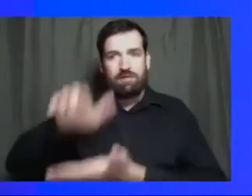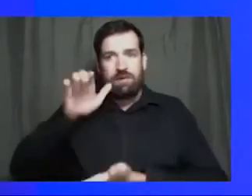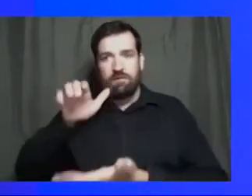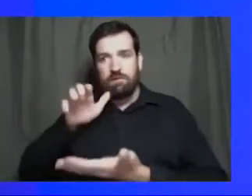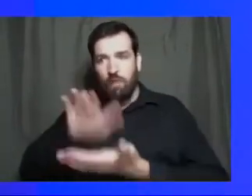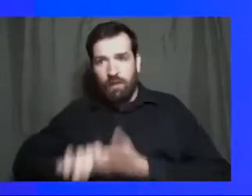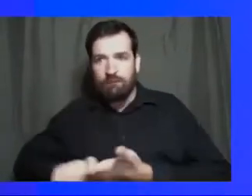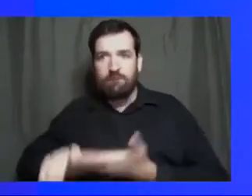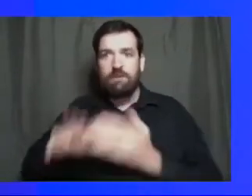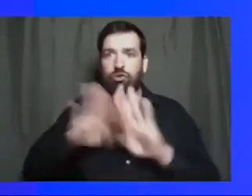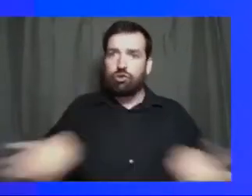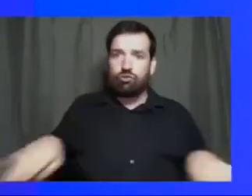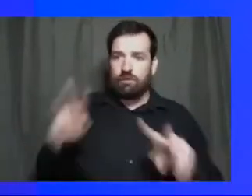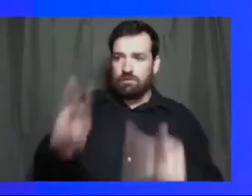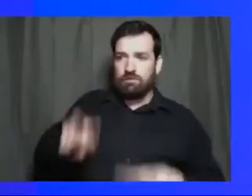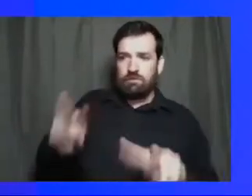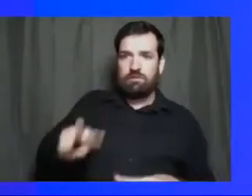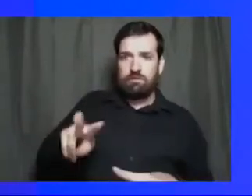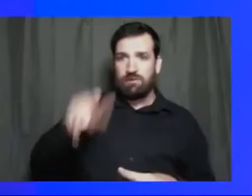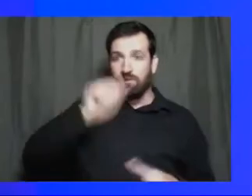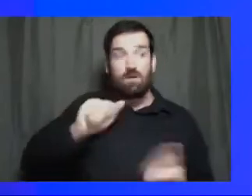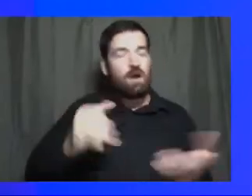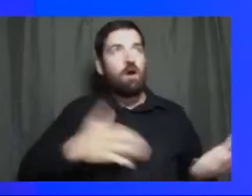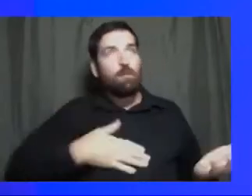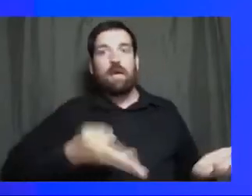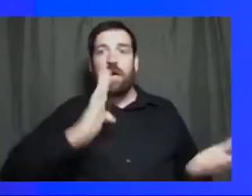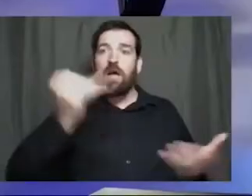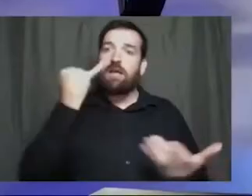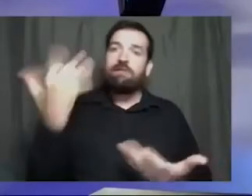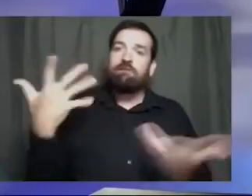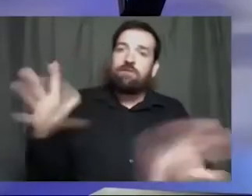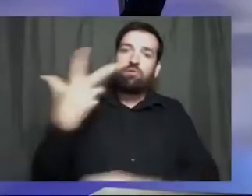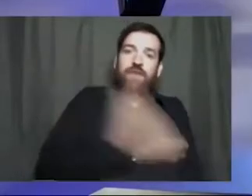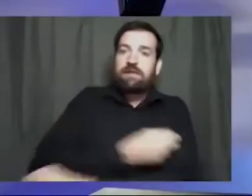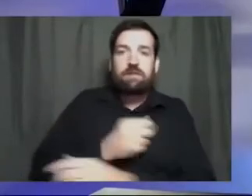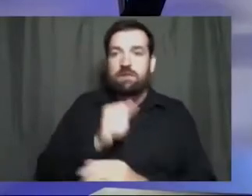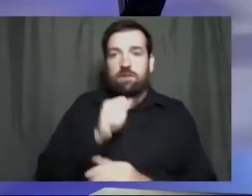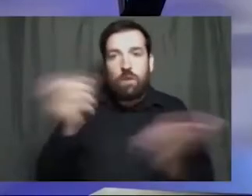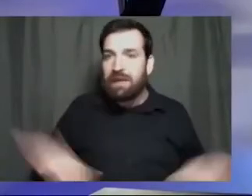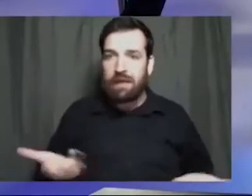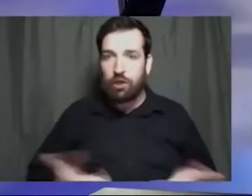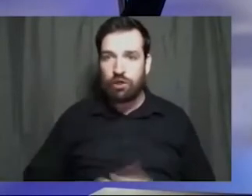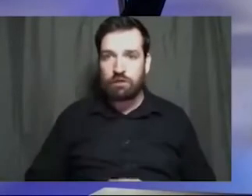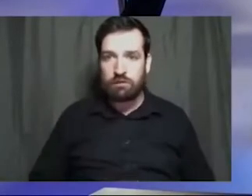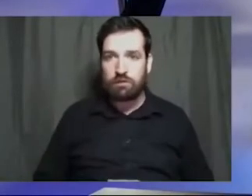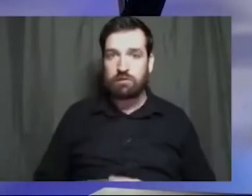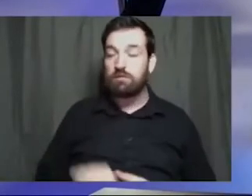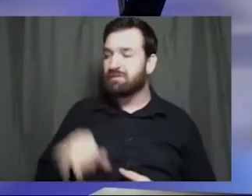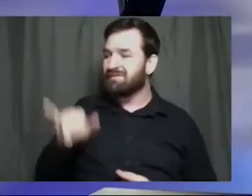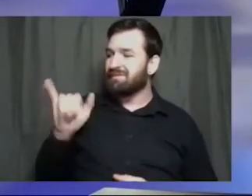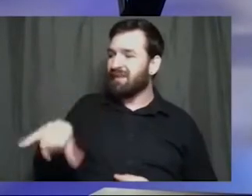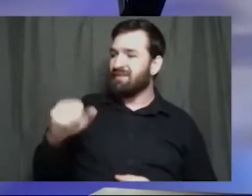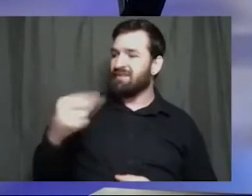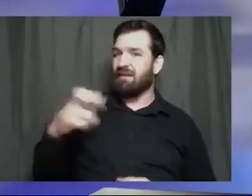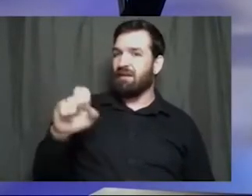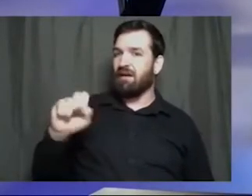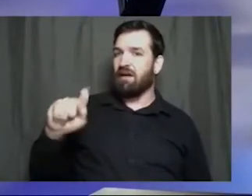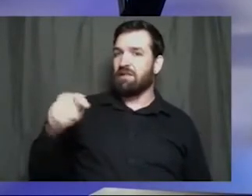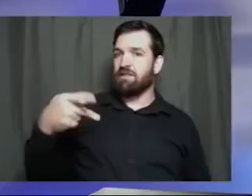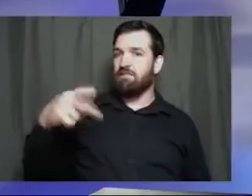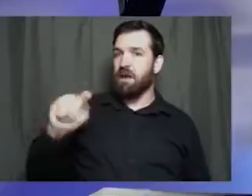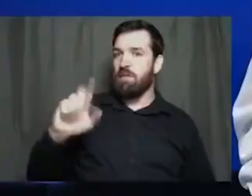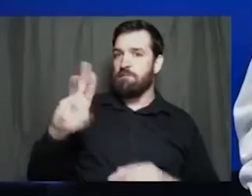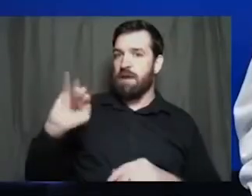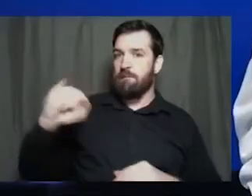thinking, oh, my God, if you'd had a vaccination, you probably wouldn't be here. And I think that's that hotspot map. That's where we see the numbers continuing to rise in our areas.